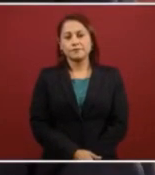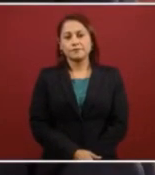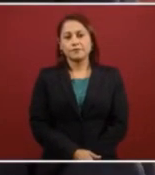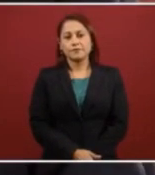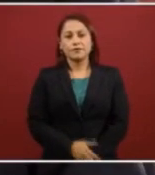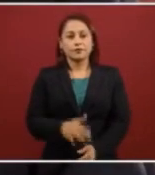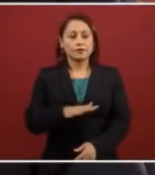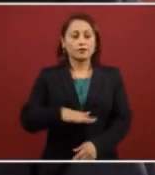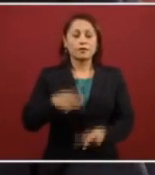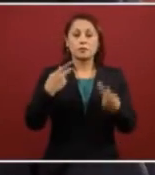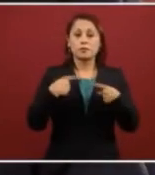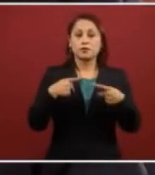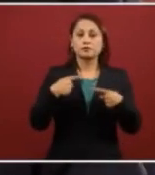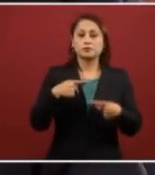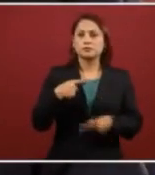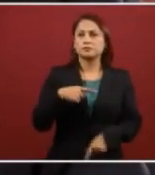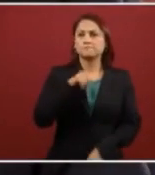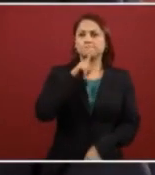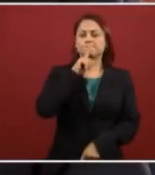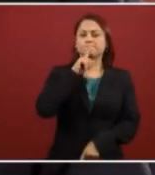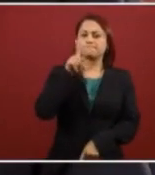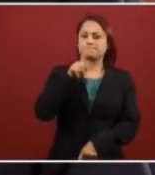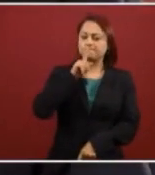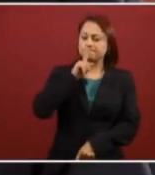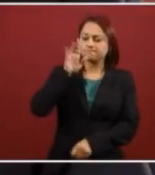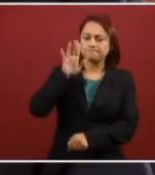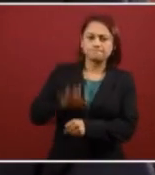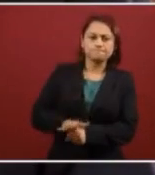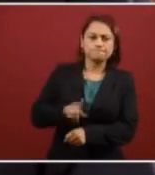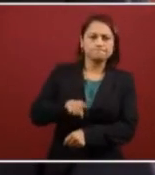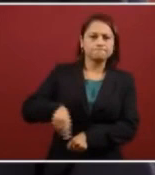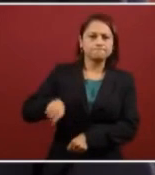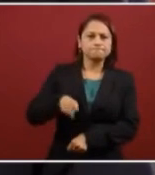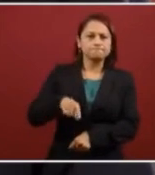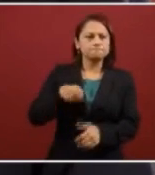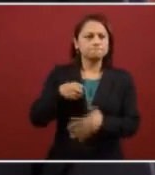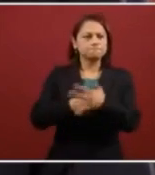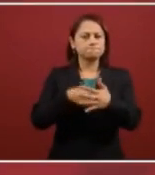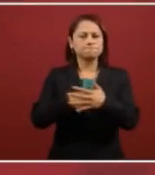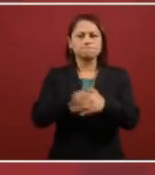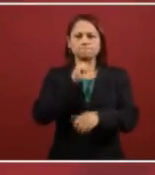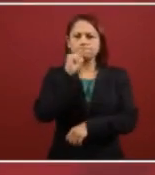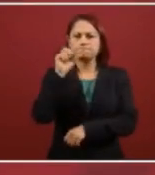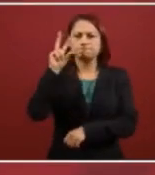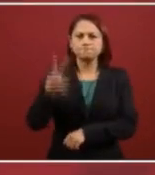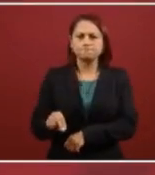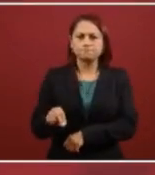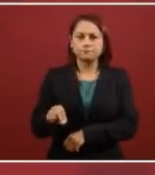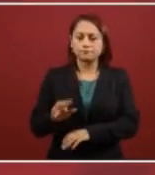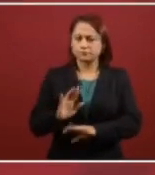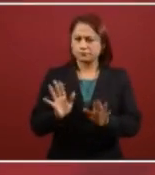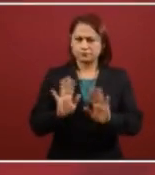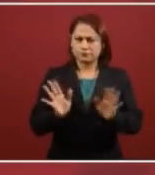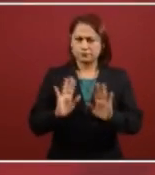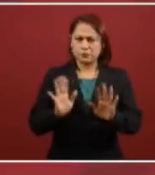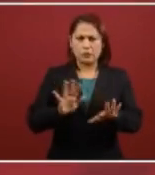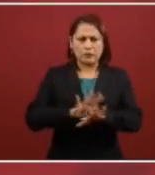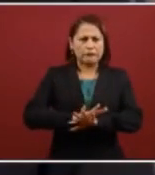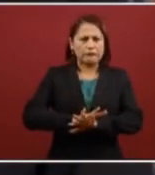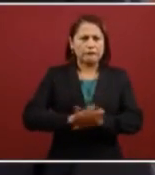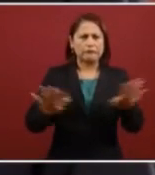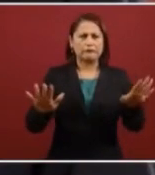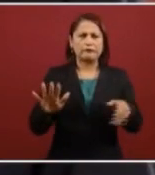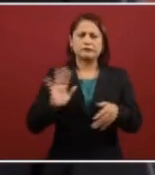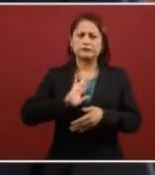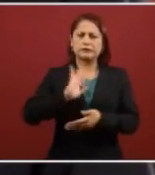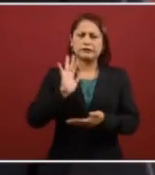puedes expresarte, or express no puedes protestar. Yourself or protest. No. No. Hay now there is debate al interior del